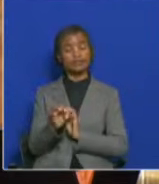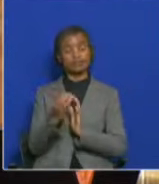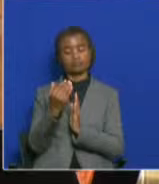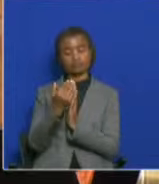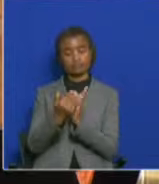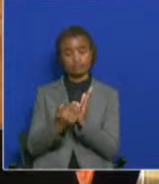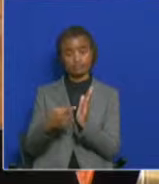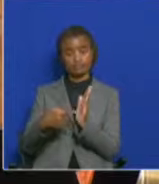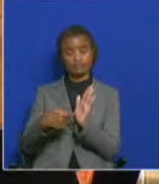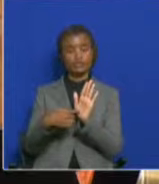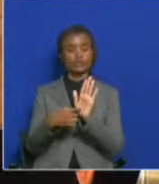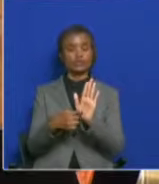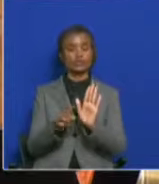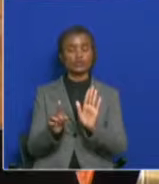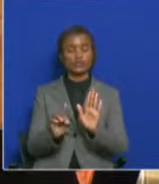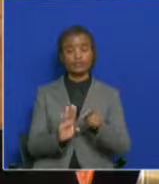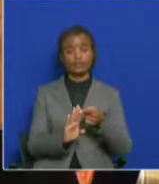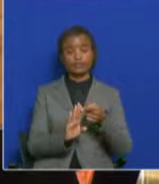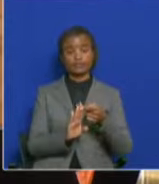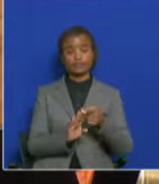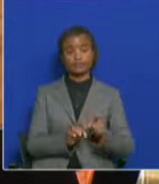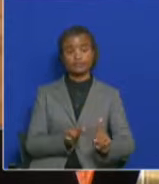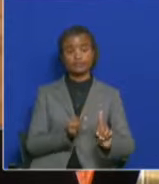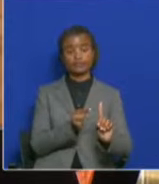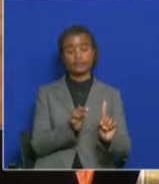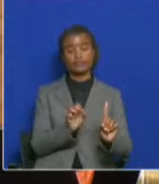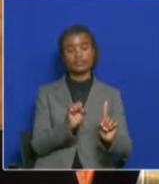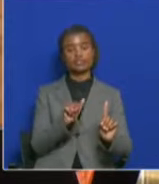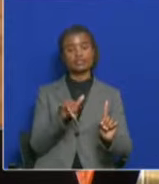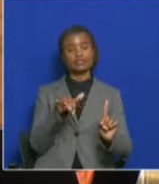Mr. Sayed, a private businessman,